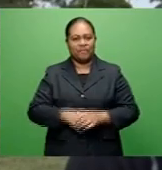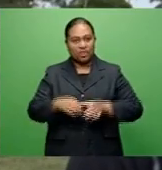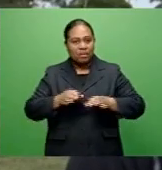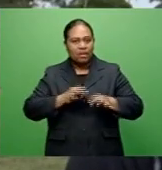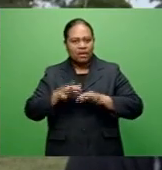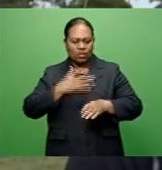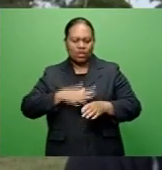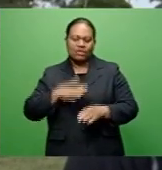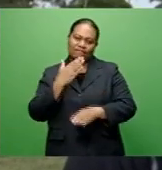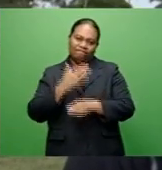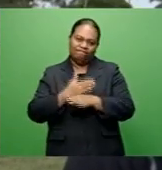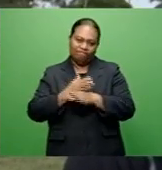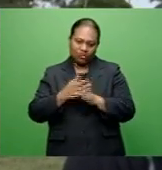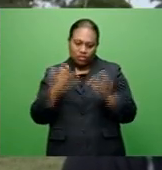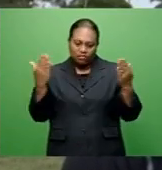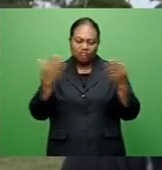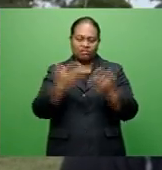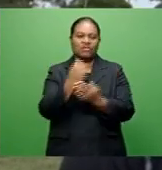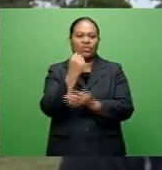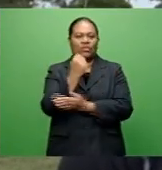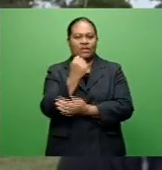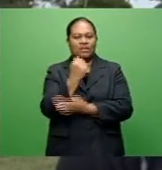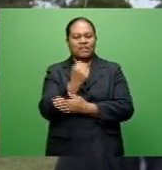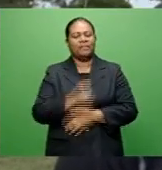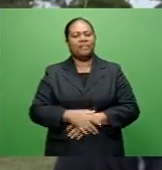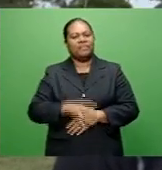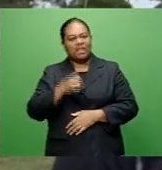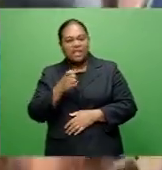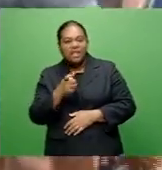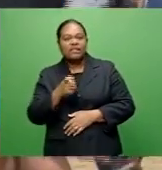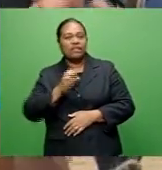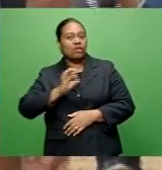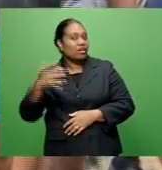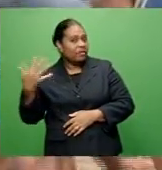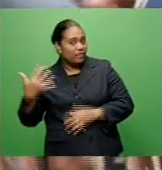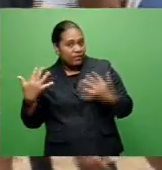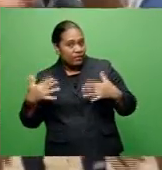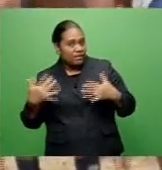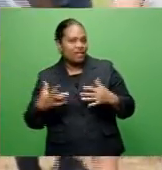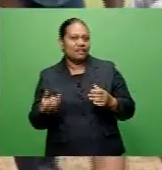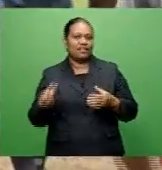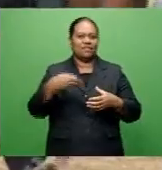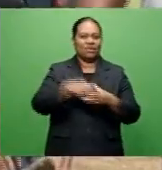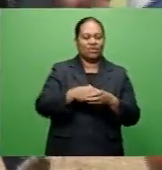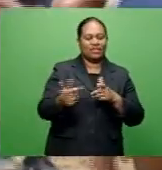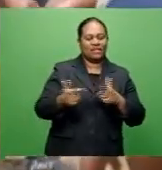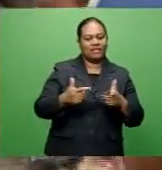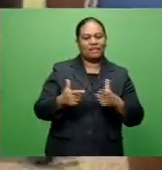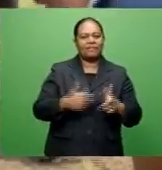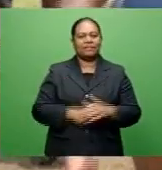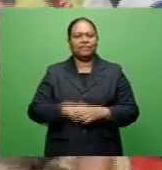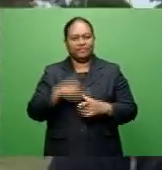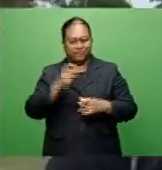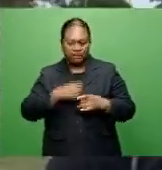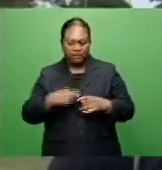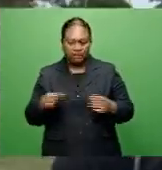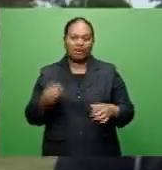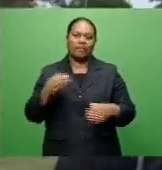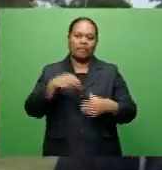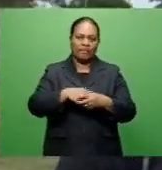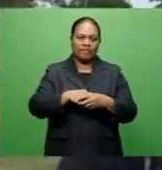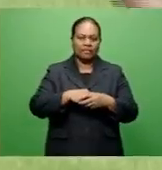my career in the sport, if not in 15s, then in 7s. But for that I have personal goals to achieve and I'm working towards it through competing in these